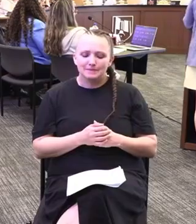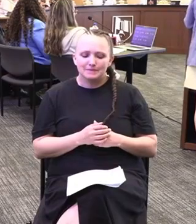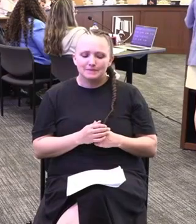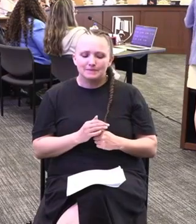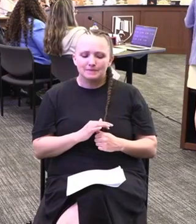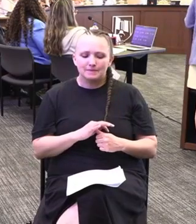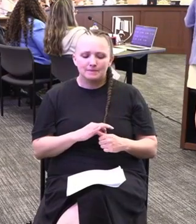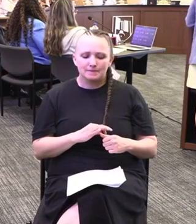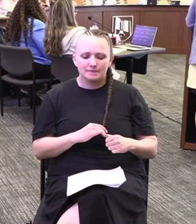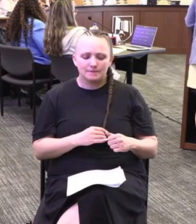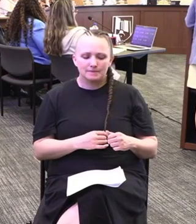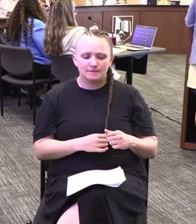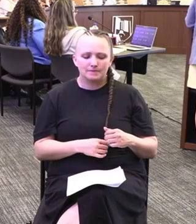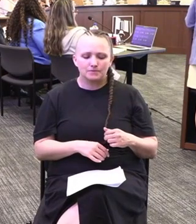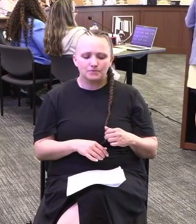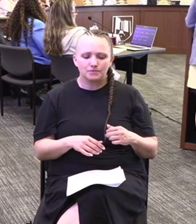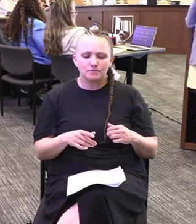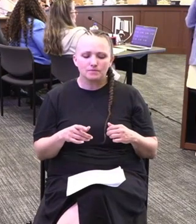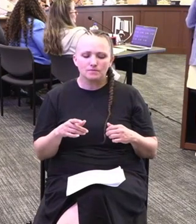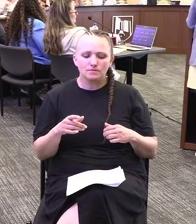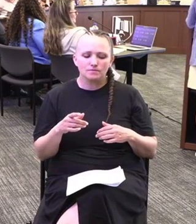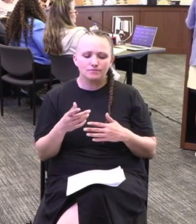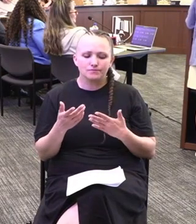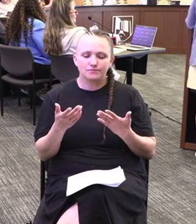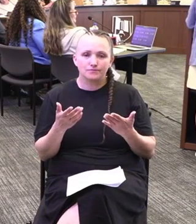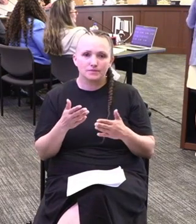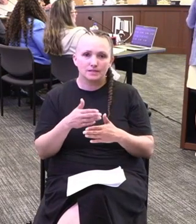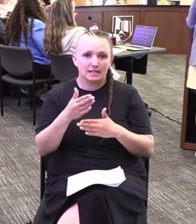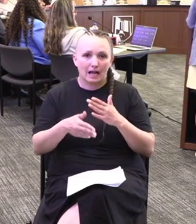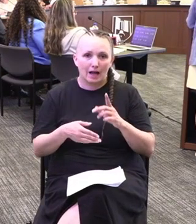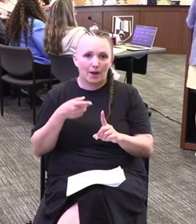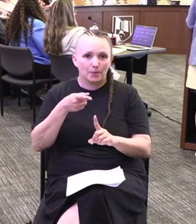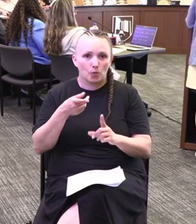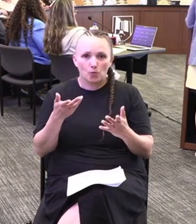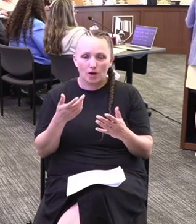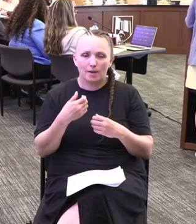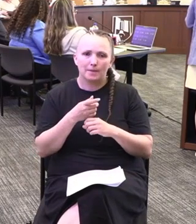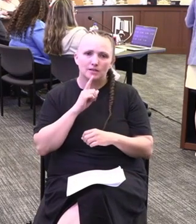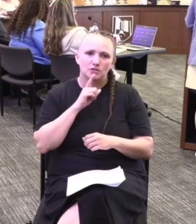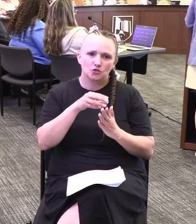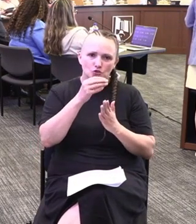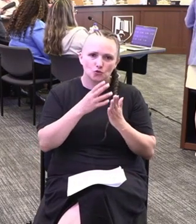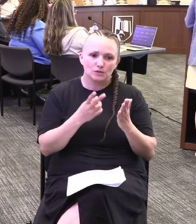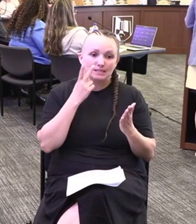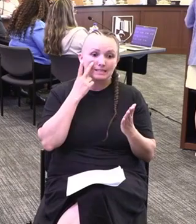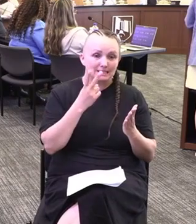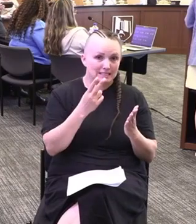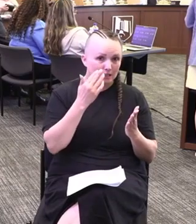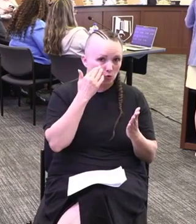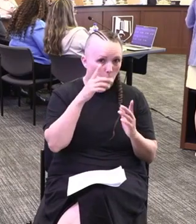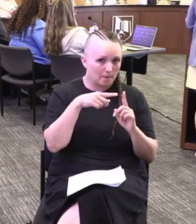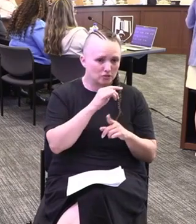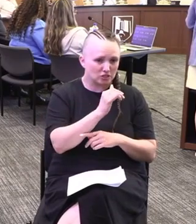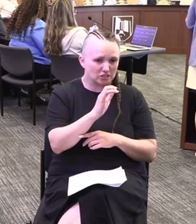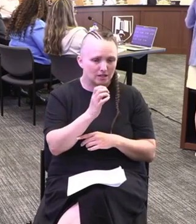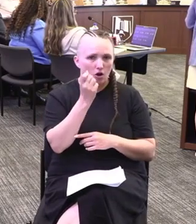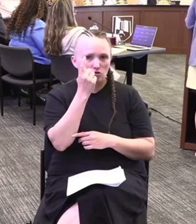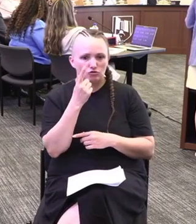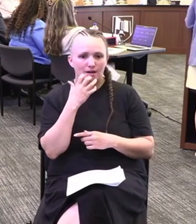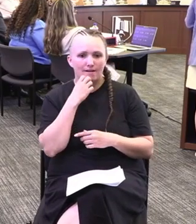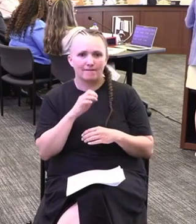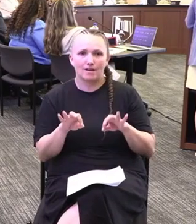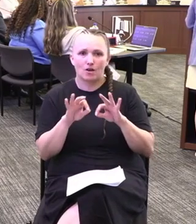At the end of the day, the work comes down to making sure students see JJC, understand the value, and take that next